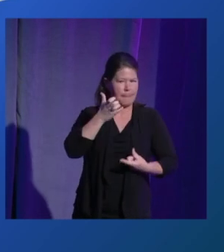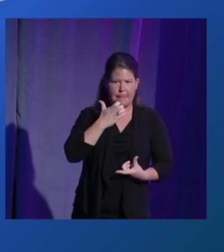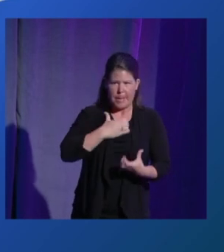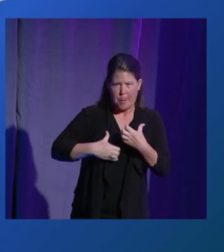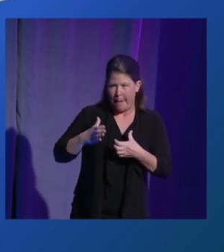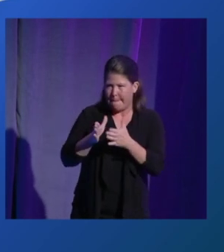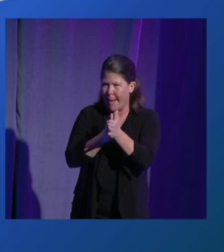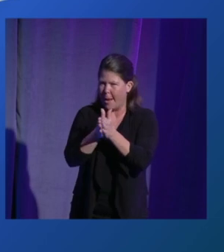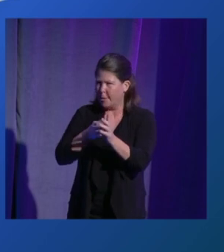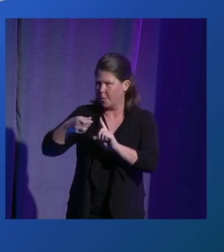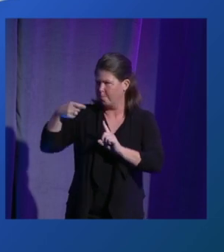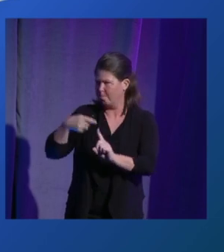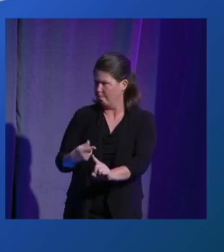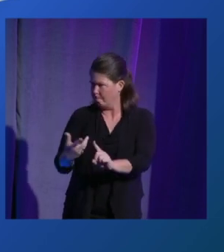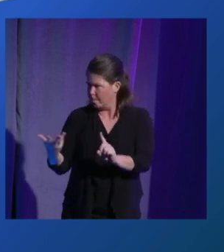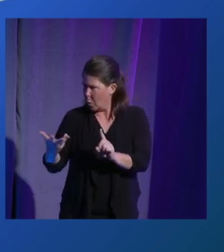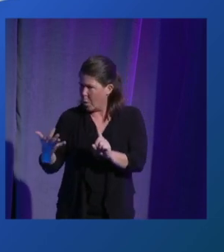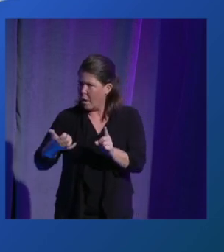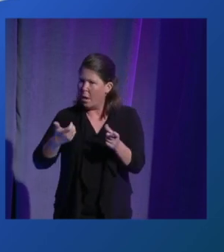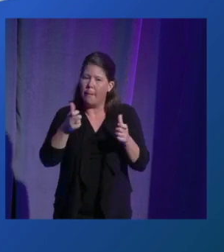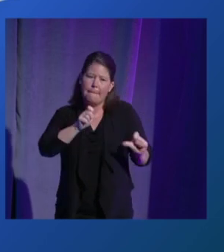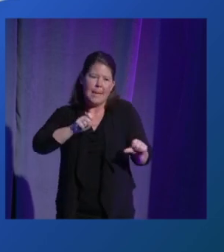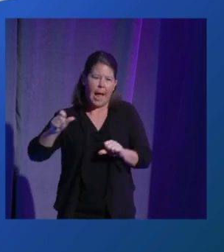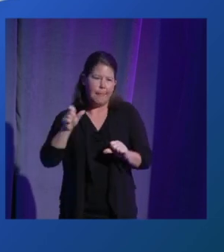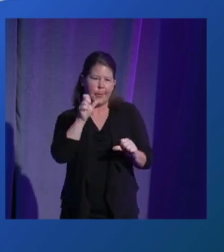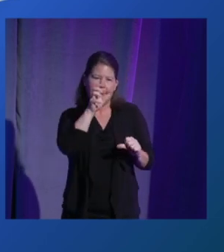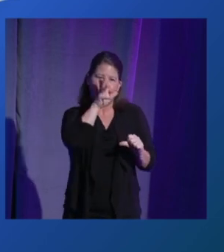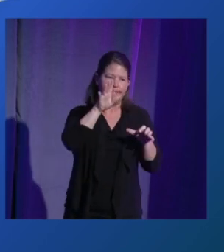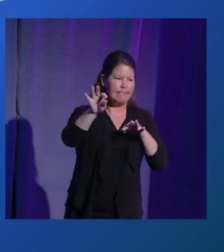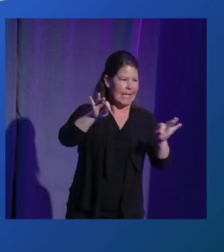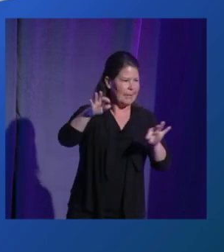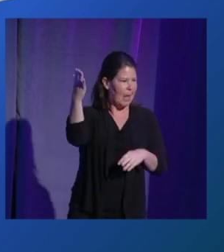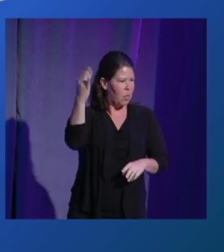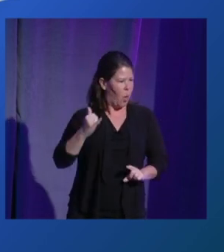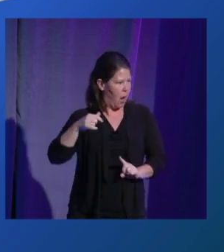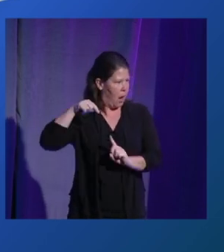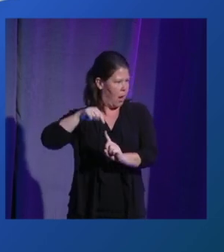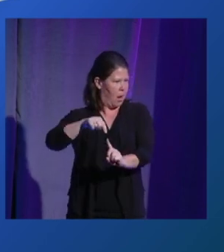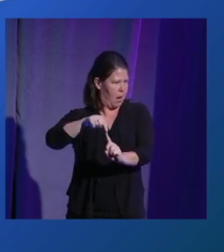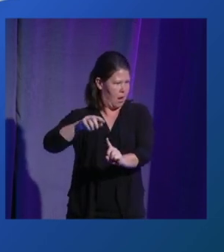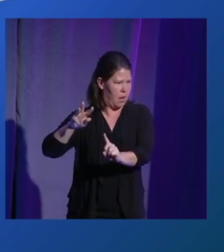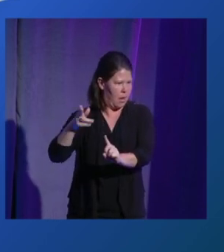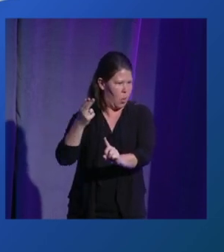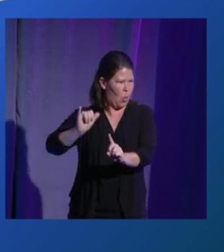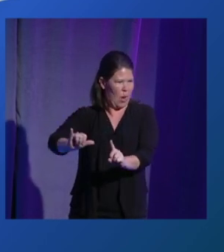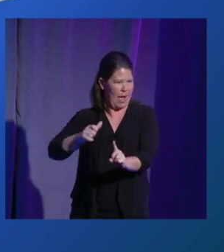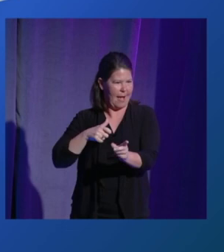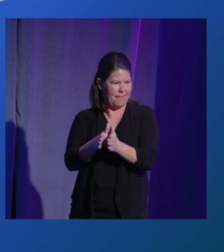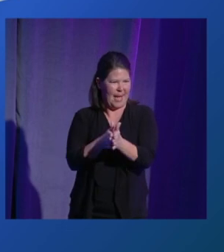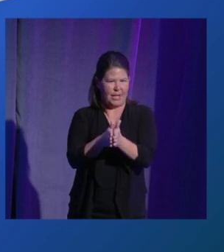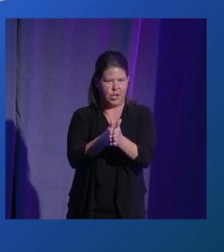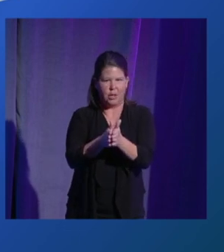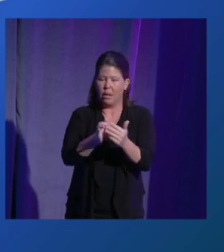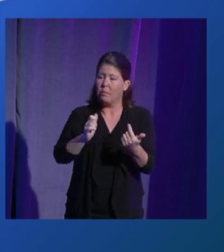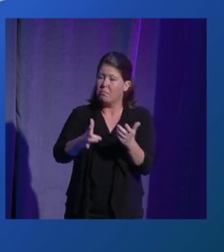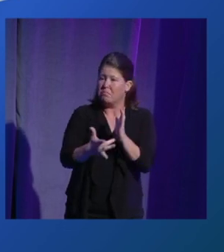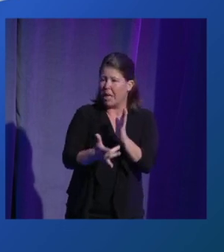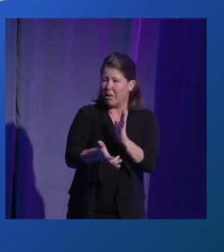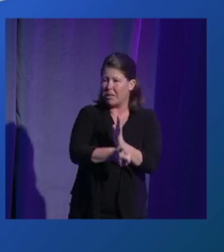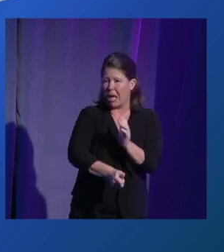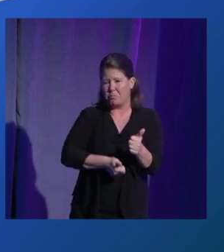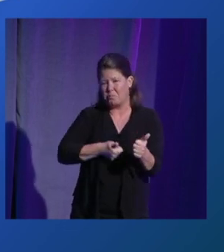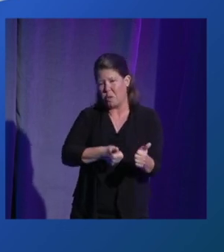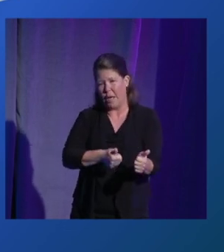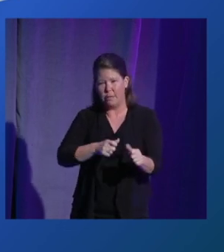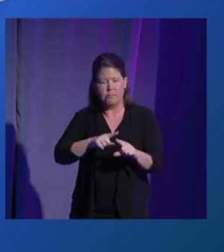to articulate why you're passionate about that you have your technical skills and that's great but what problems are you trying to solve and why are they important to